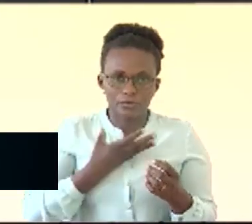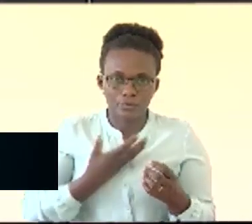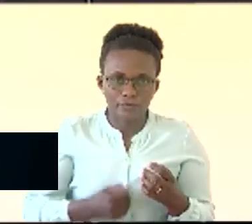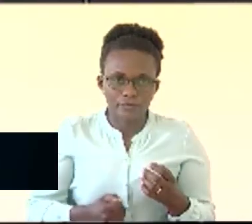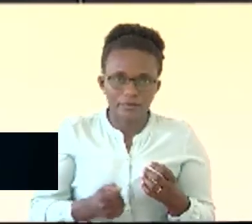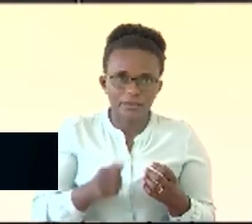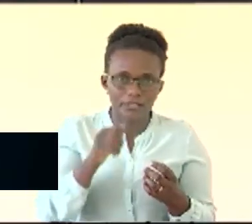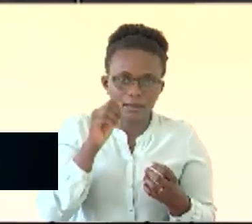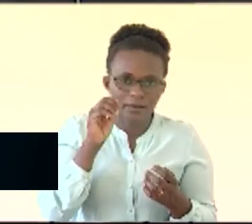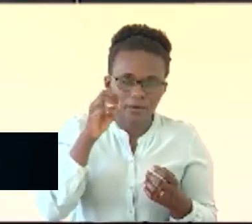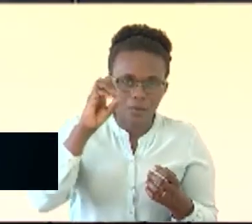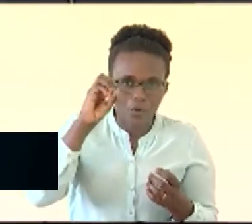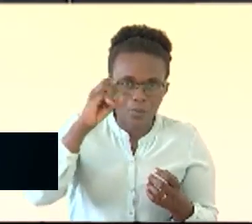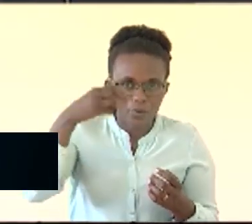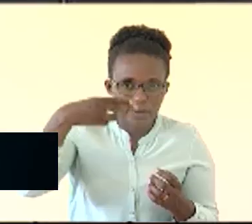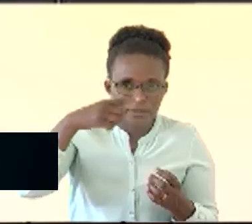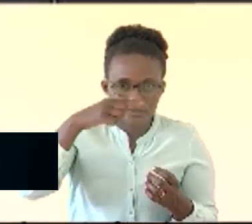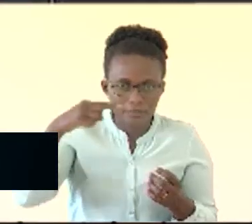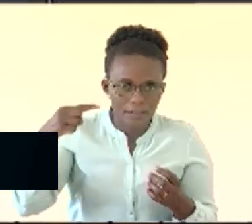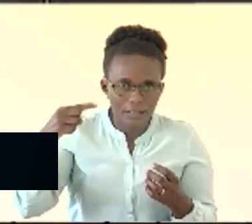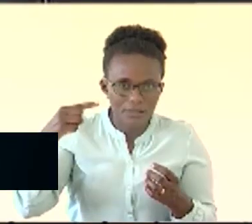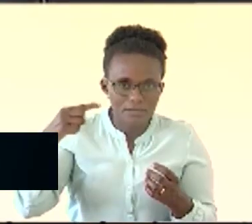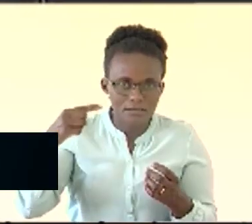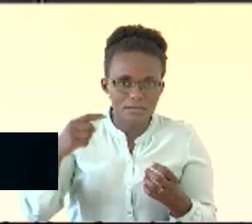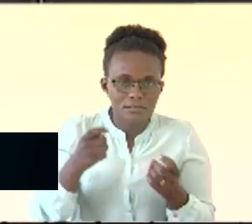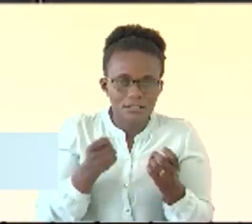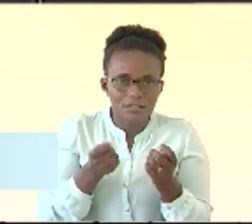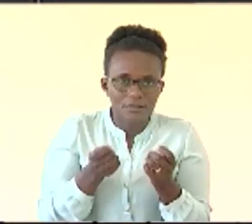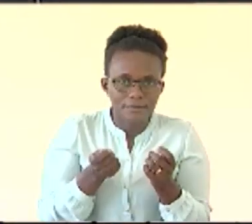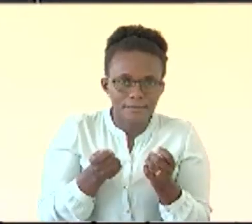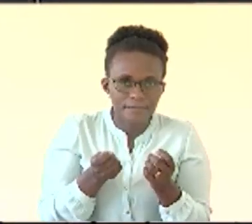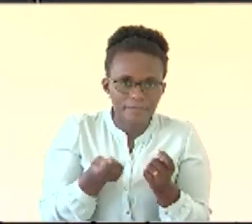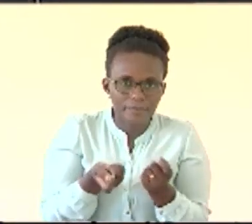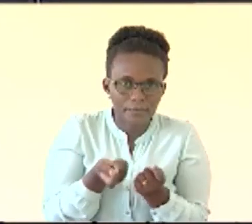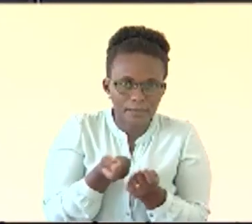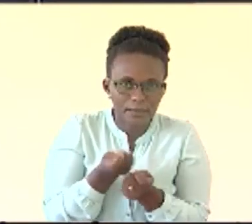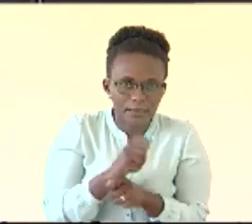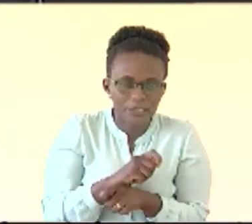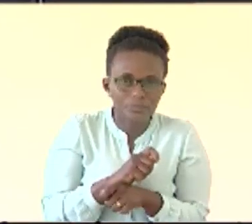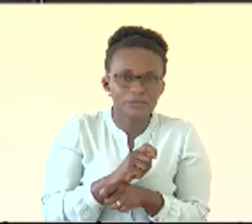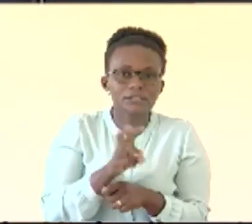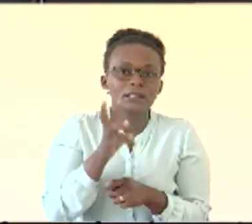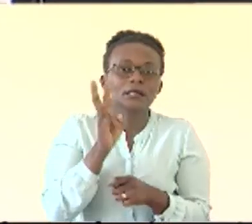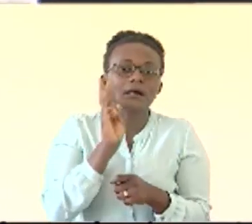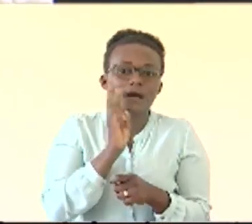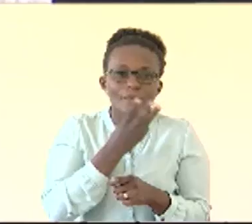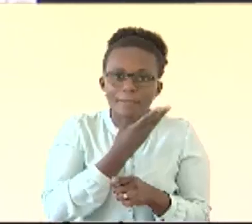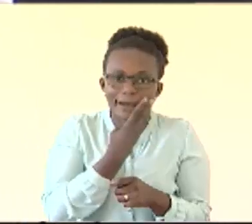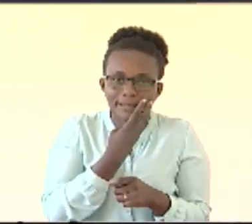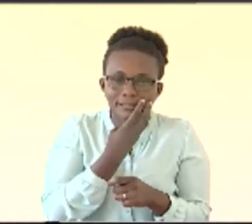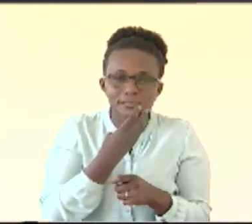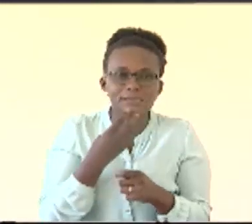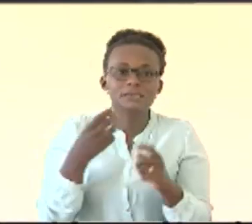earlier, are the ones losing electrons to form the water molecules, plus the oxygen